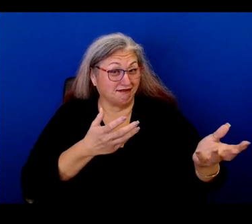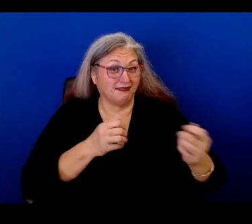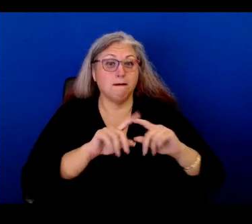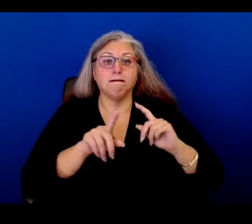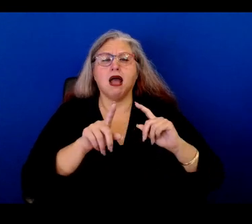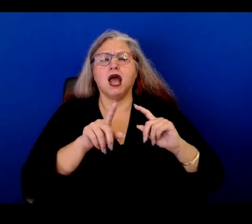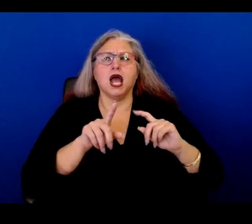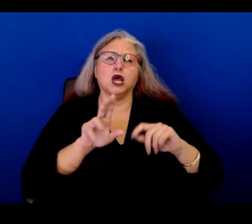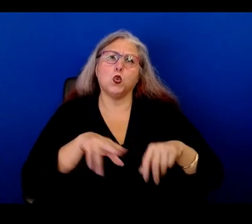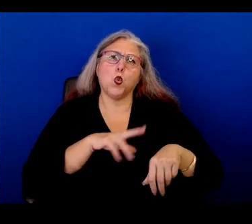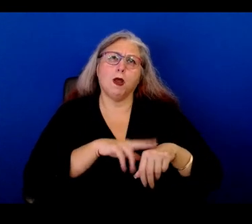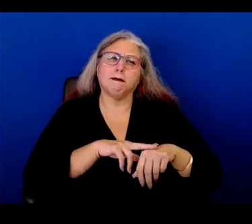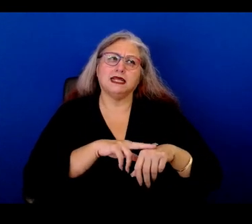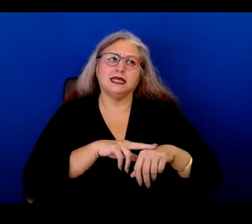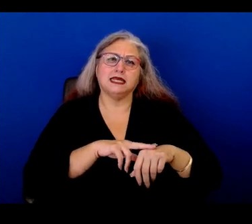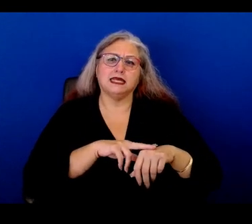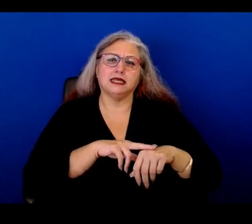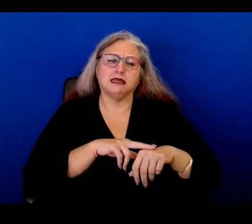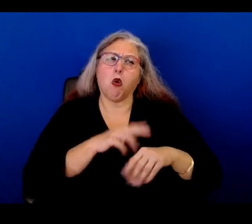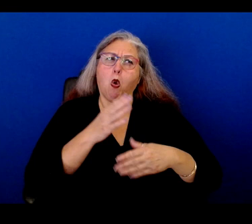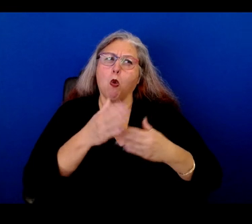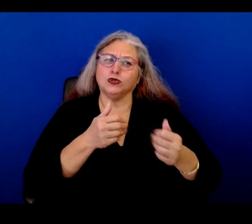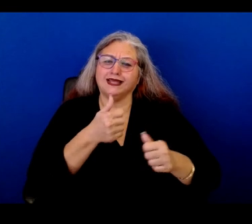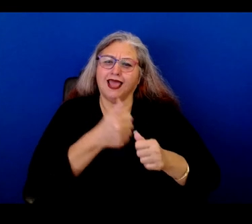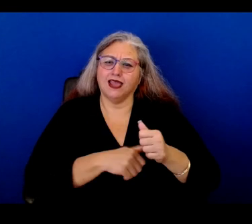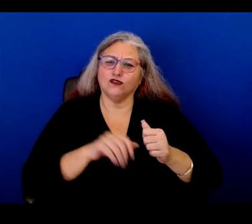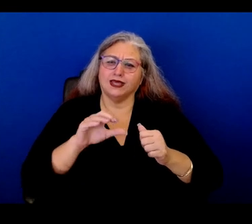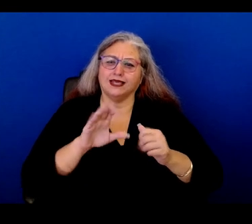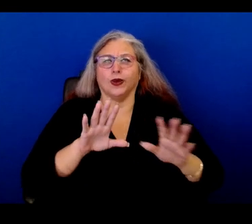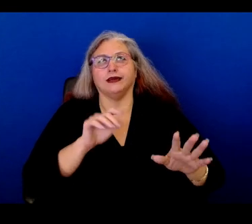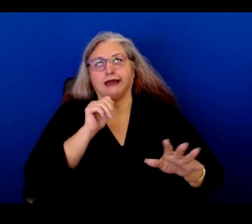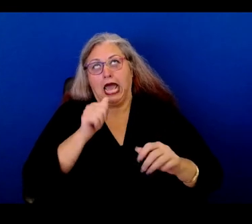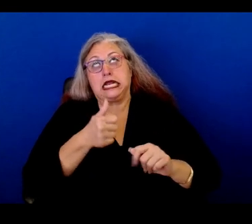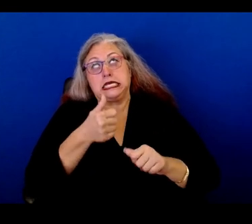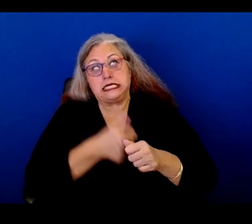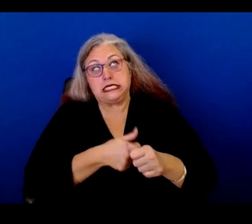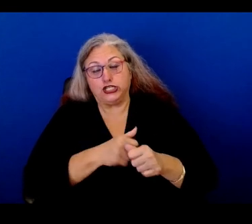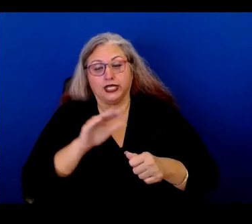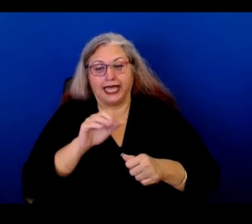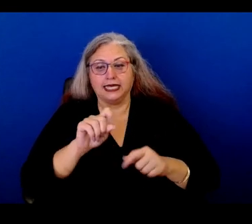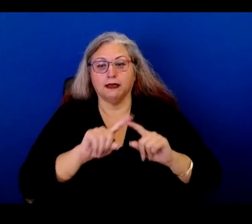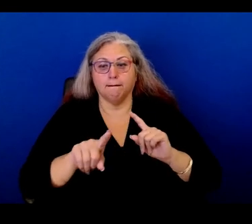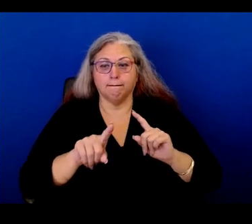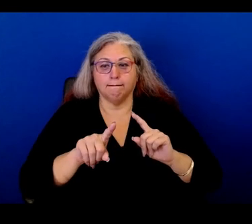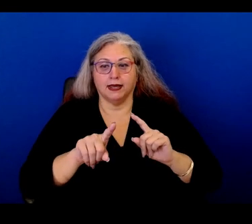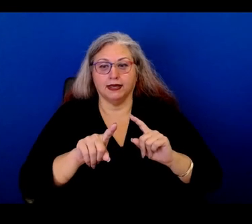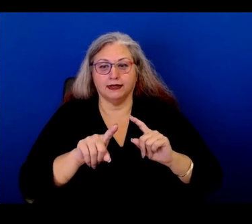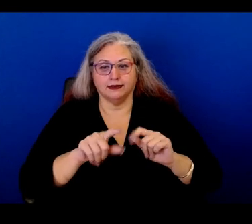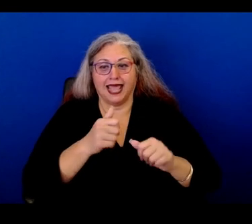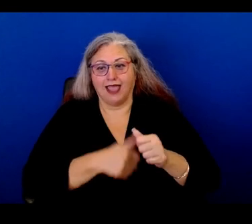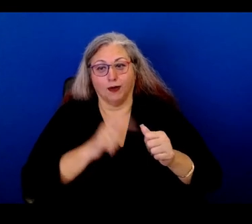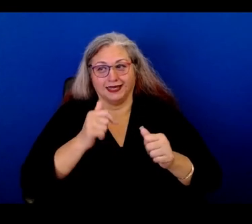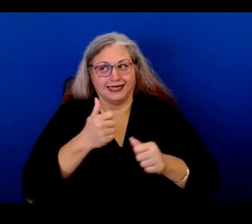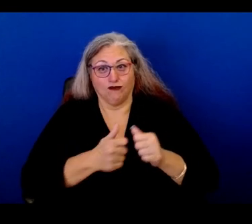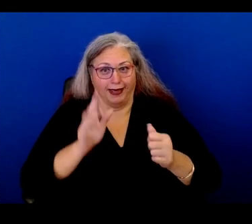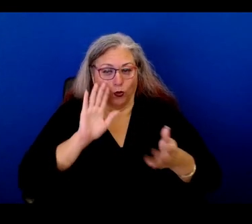but usually in most every case, okay, not every single case, but like every case, because